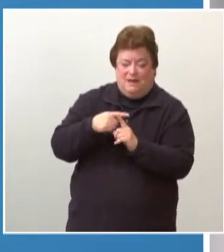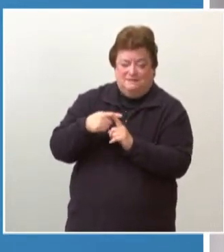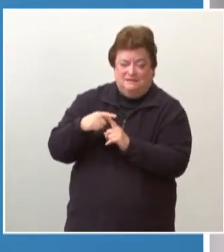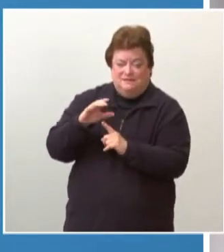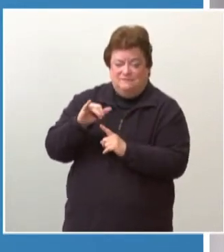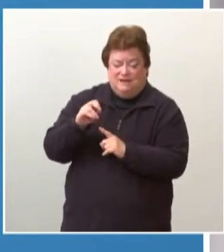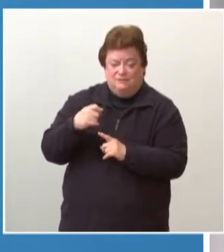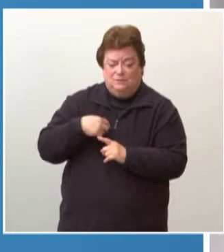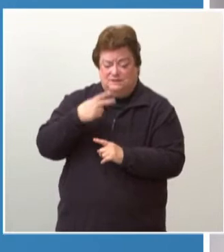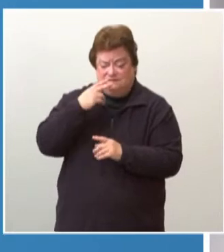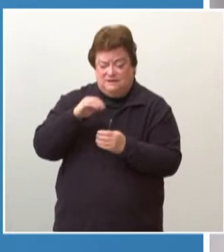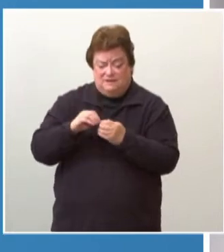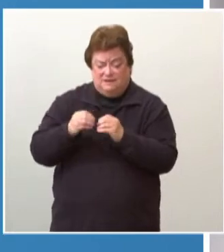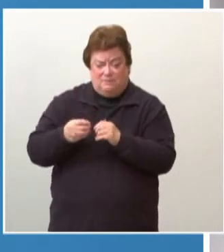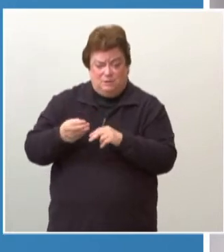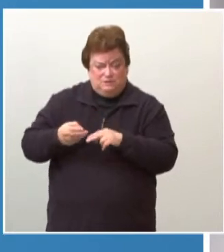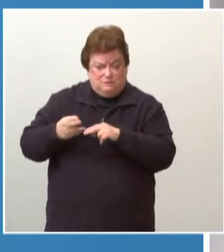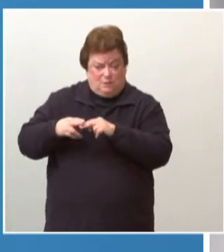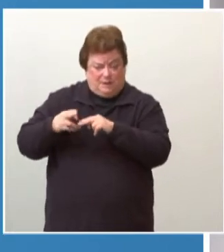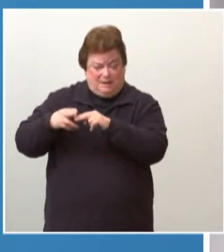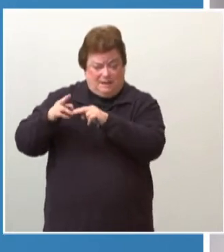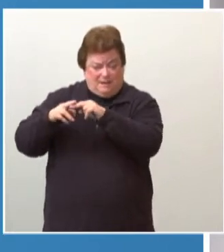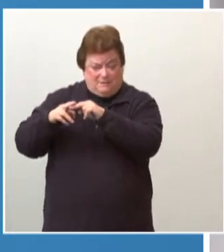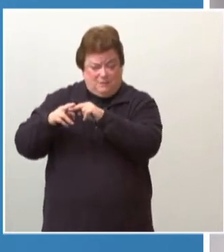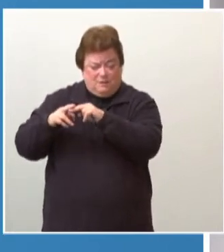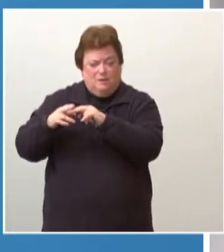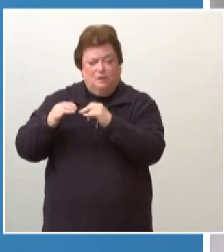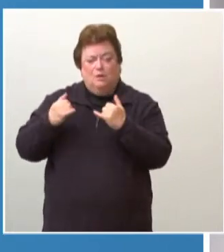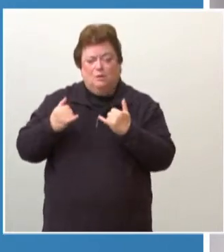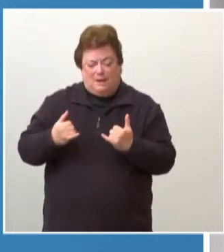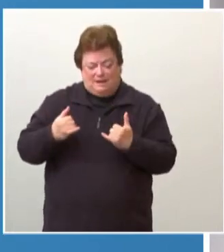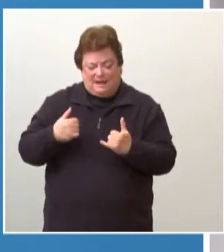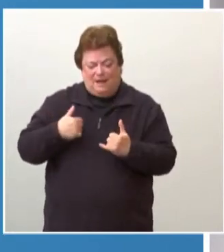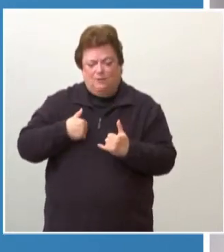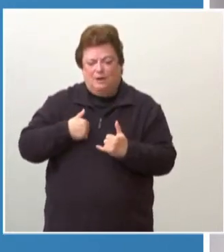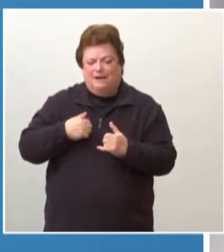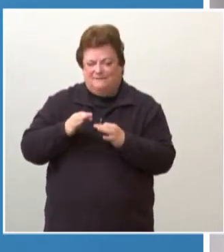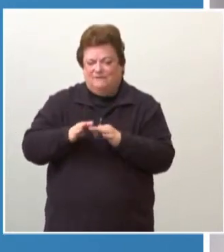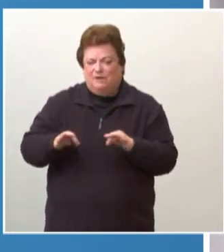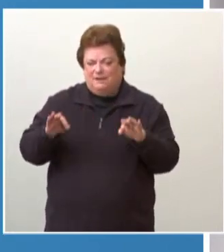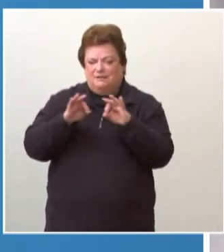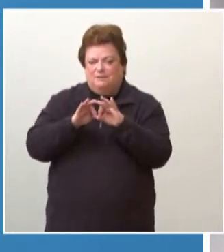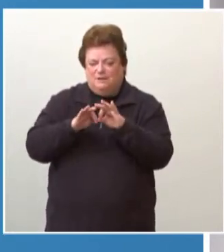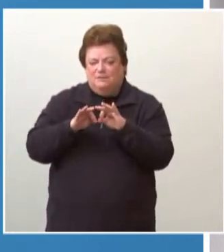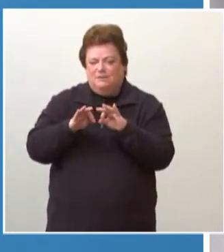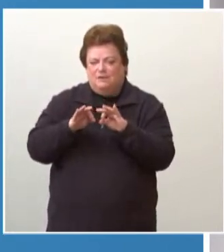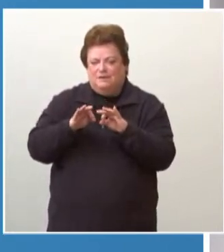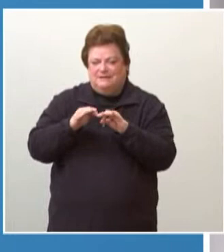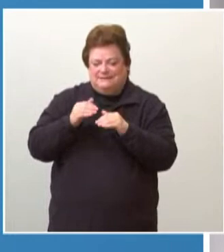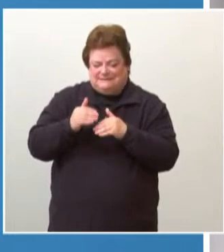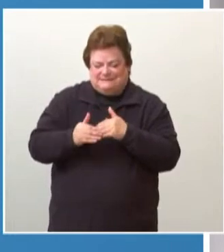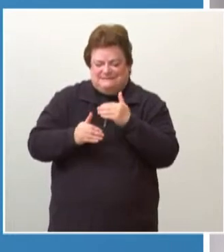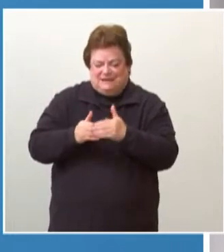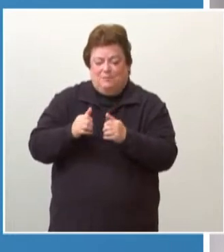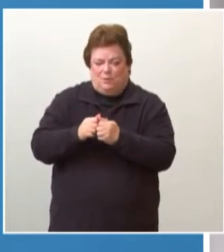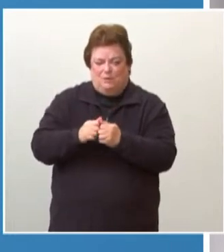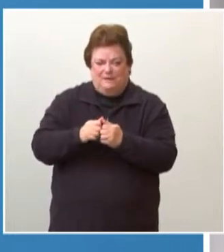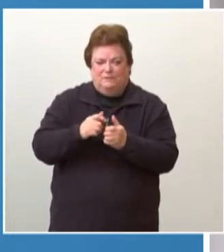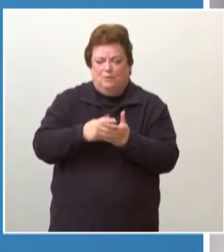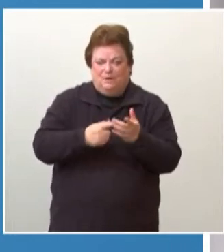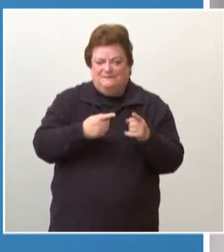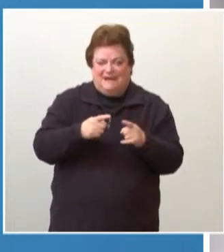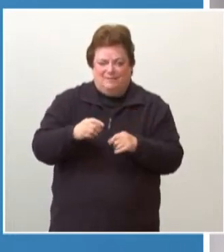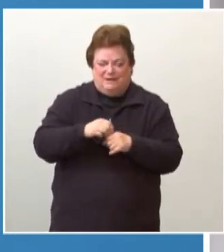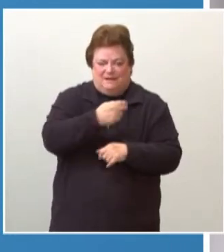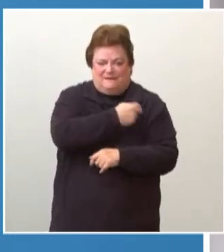see our cases going up, and right now we're at a critical step with our hospitalization. So that's